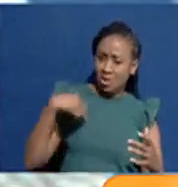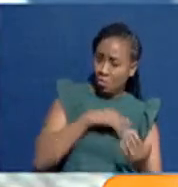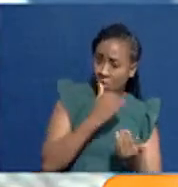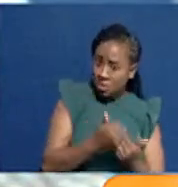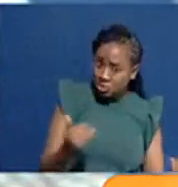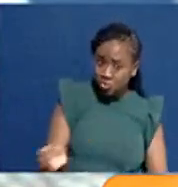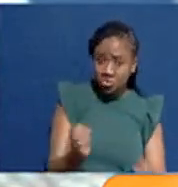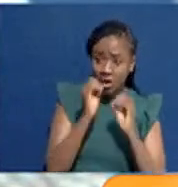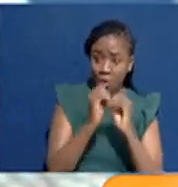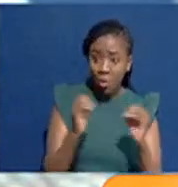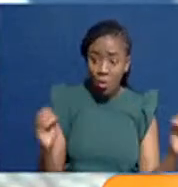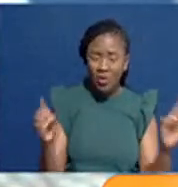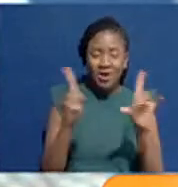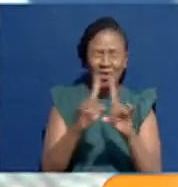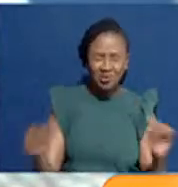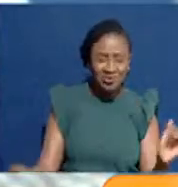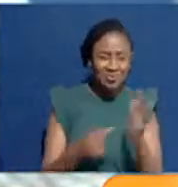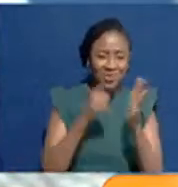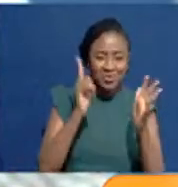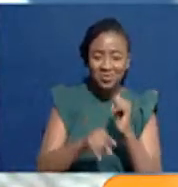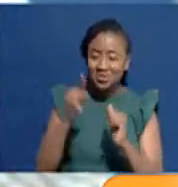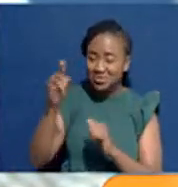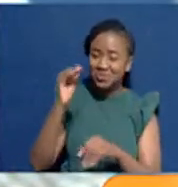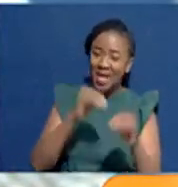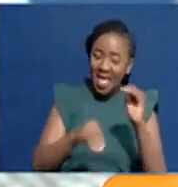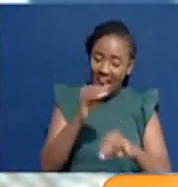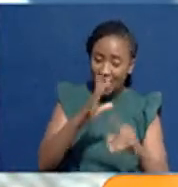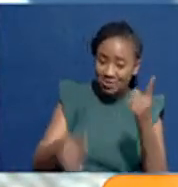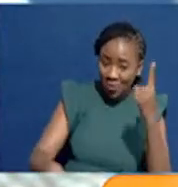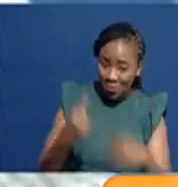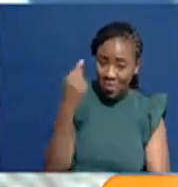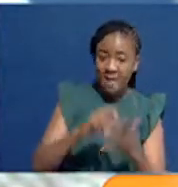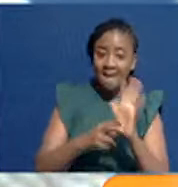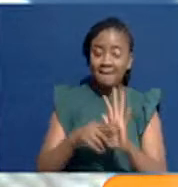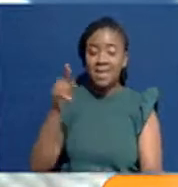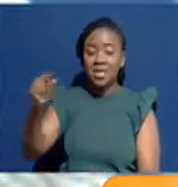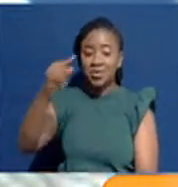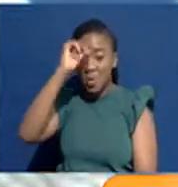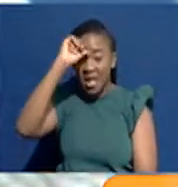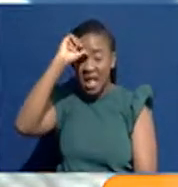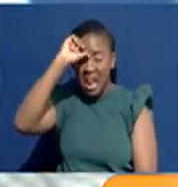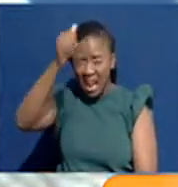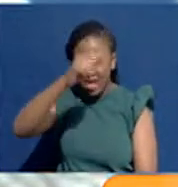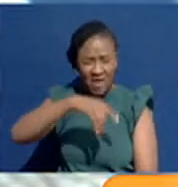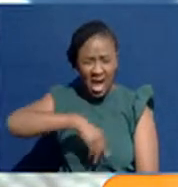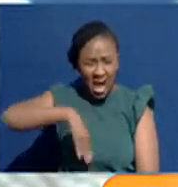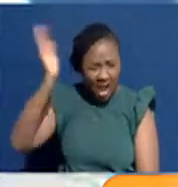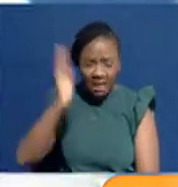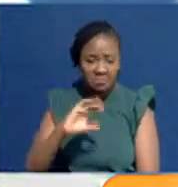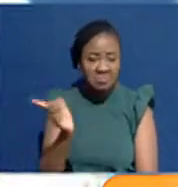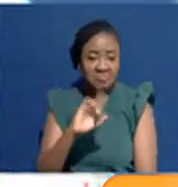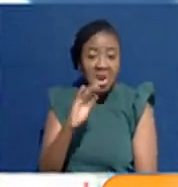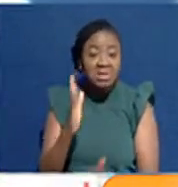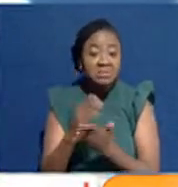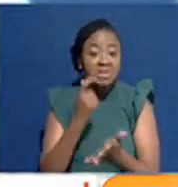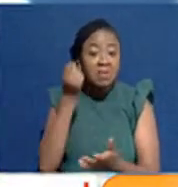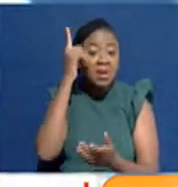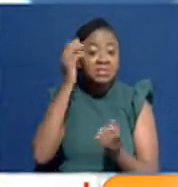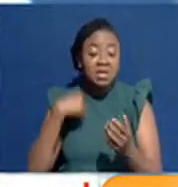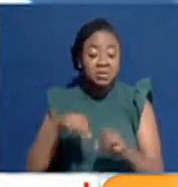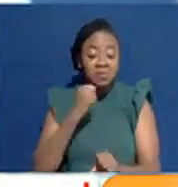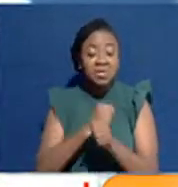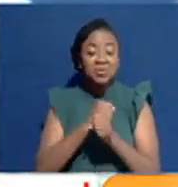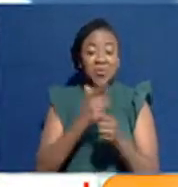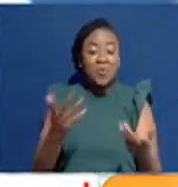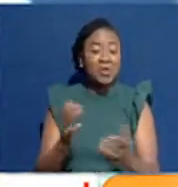not children. And the fact that you are elected, this election does not confer genius on anyone. In fact, many of us don't even understand what we are doing most of the